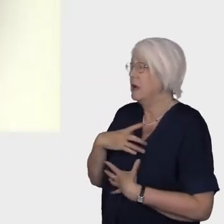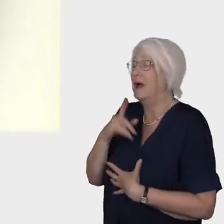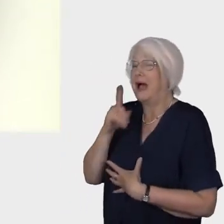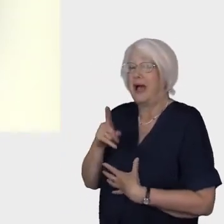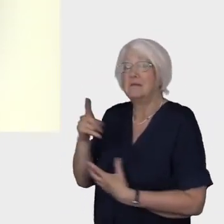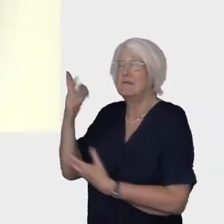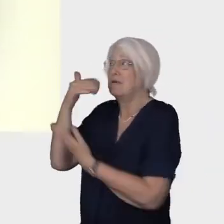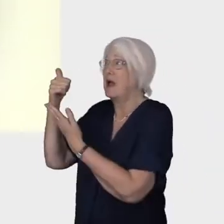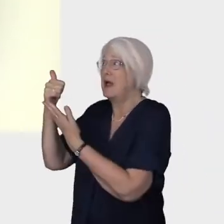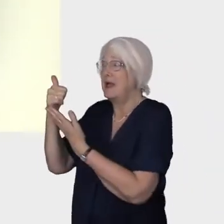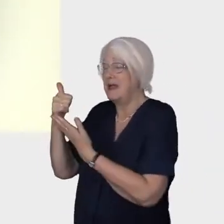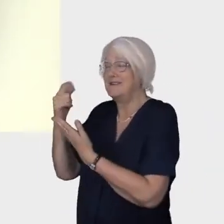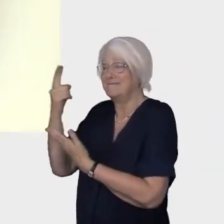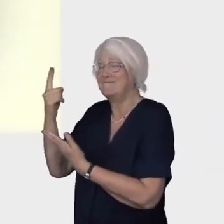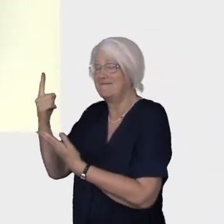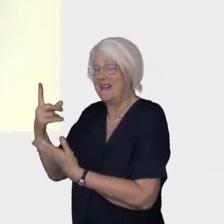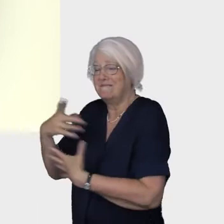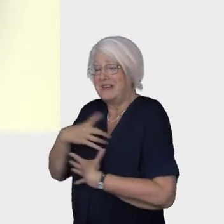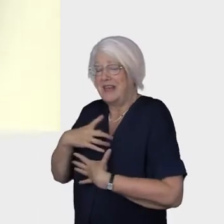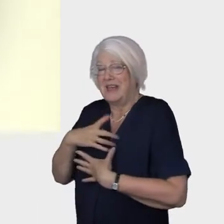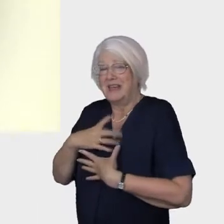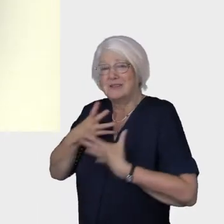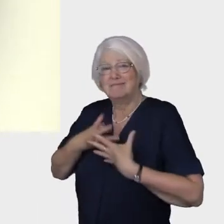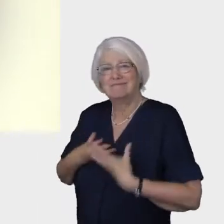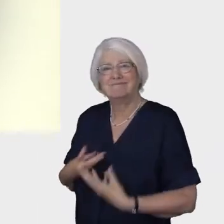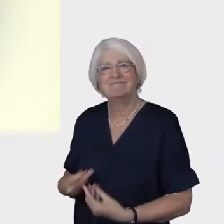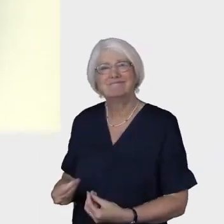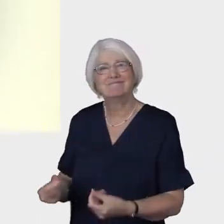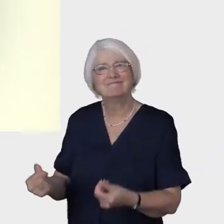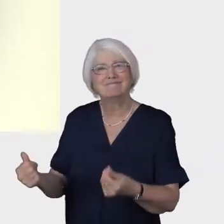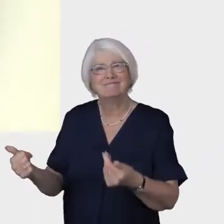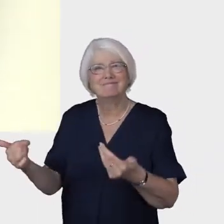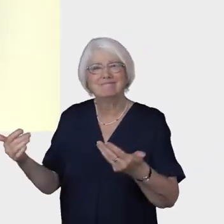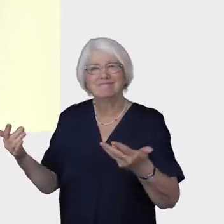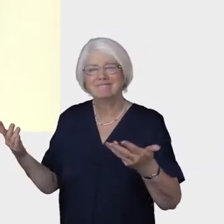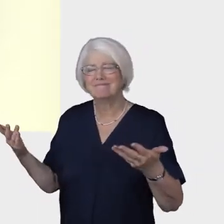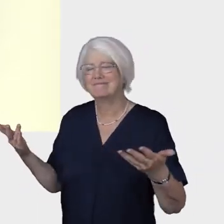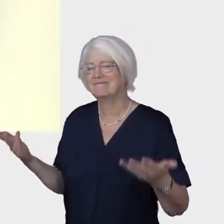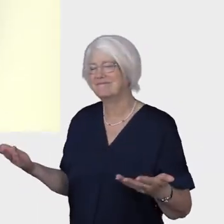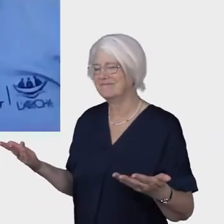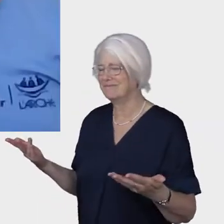and grace my fears relieved.